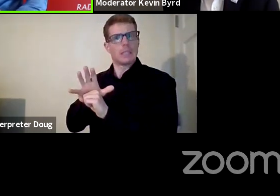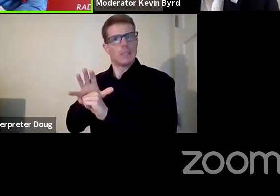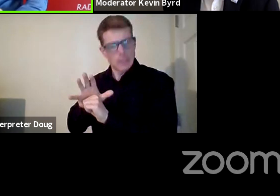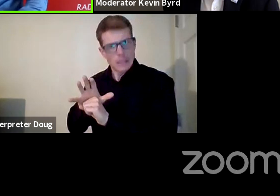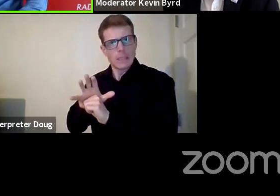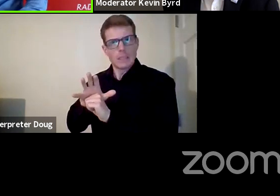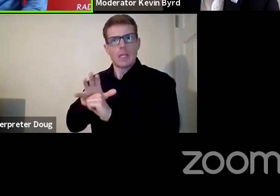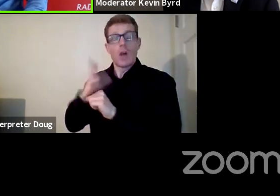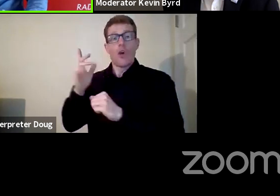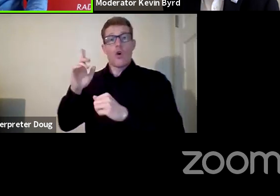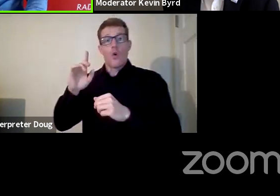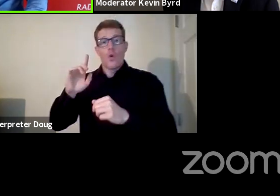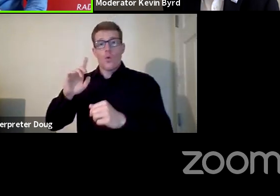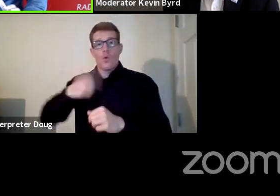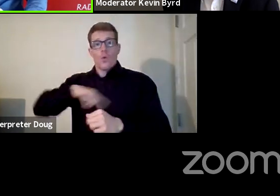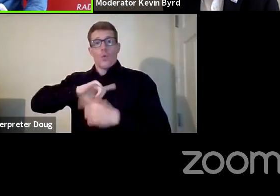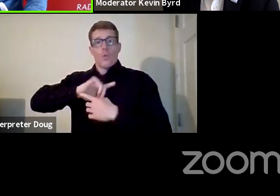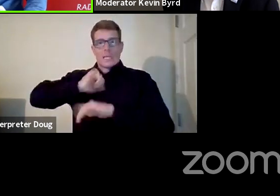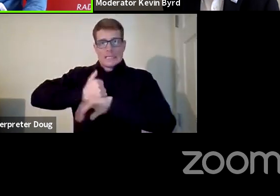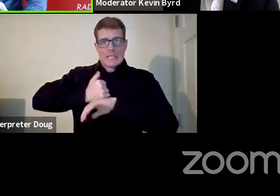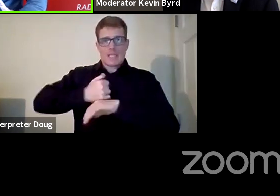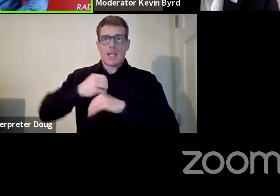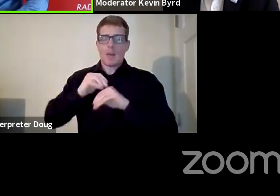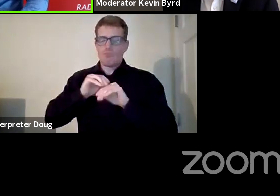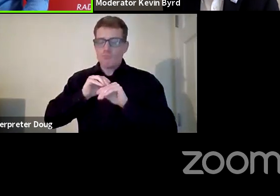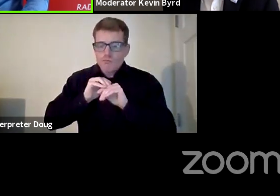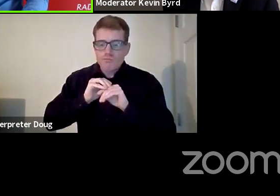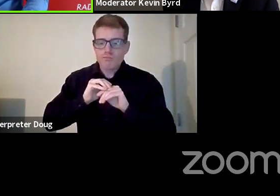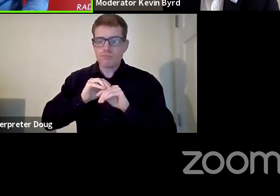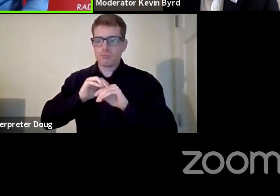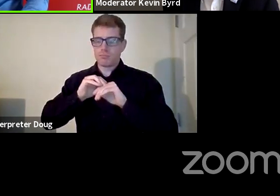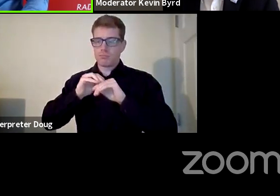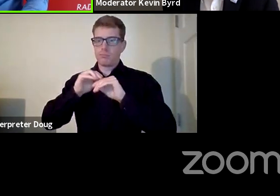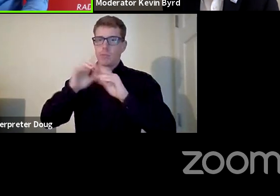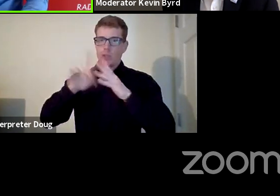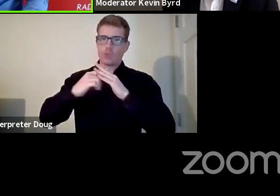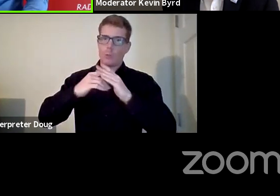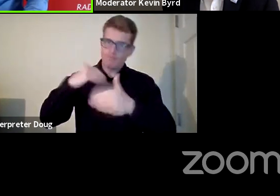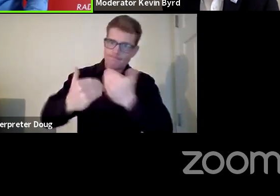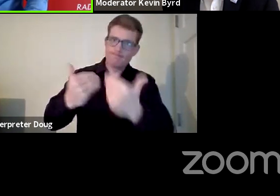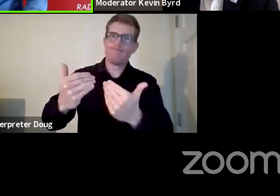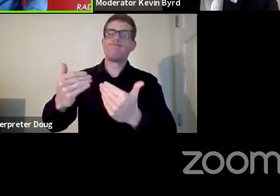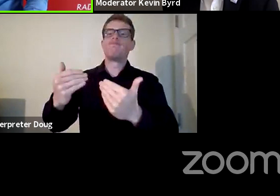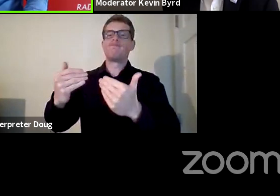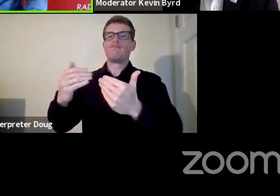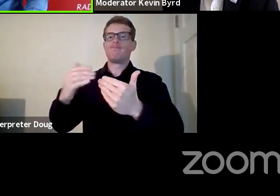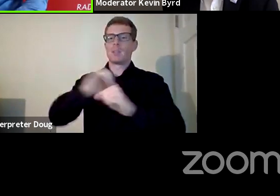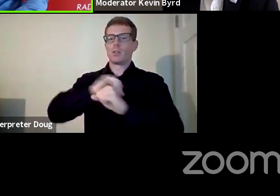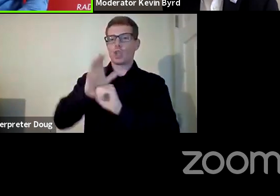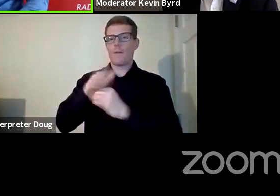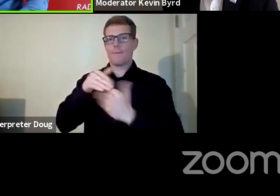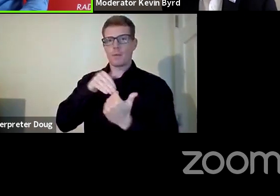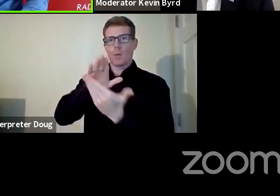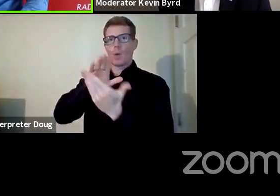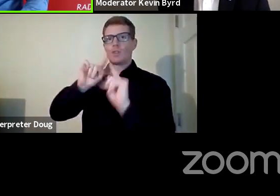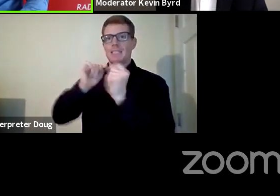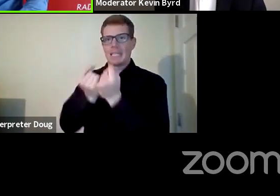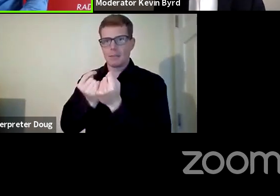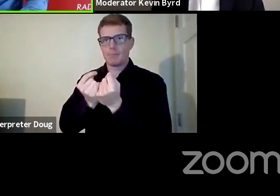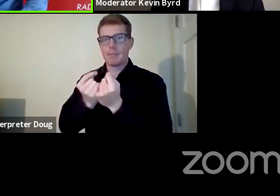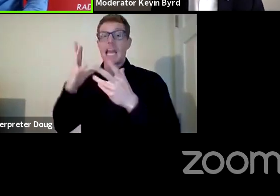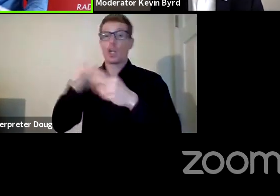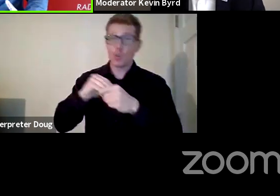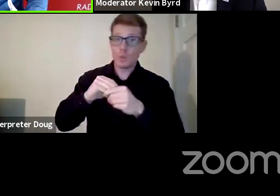is made up of individuals across every division within the institution, including faculty leadership and faculty